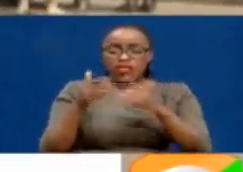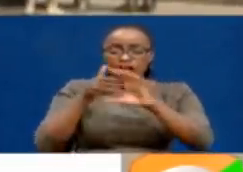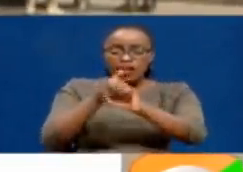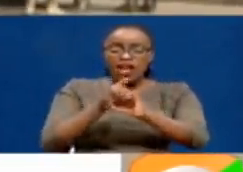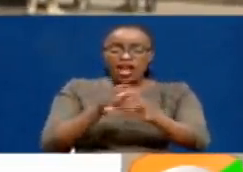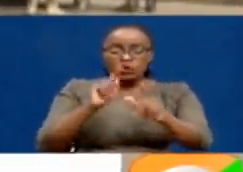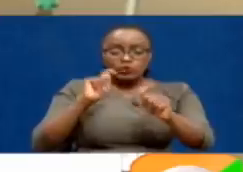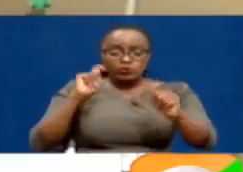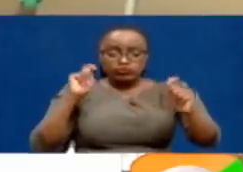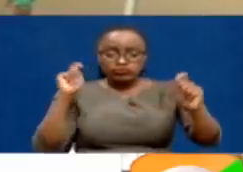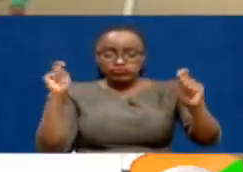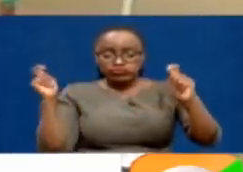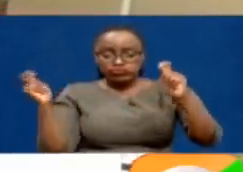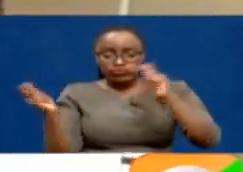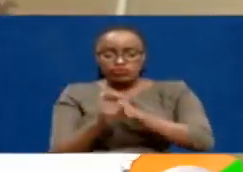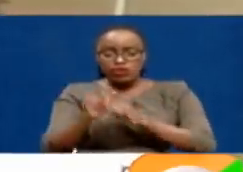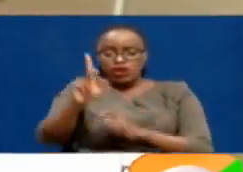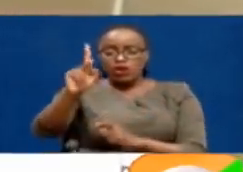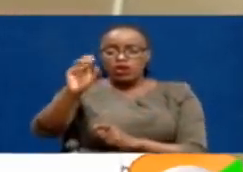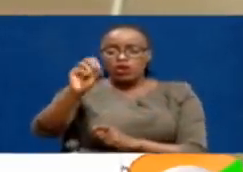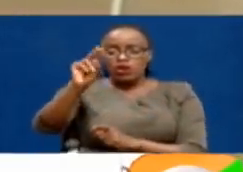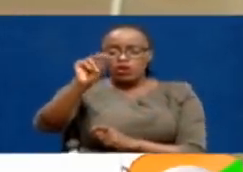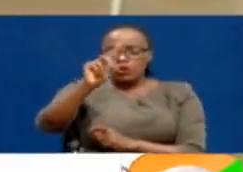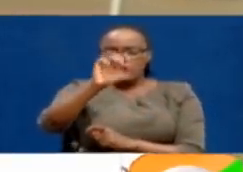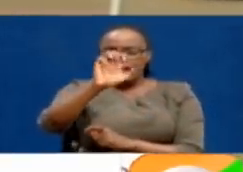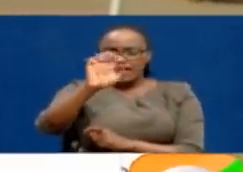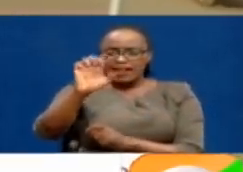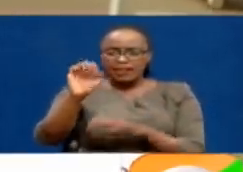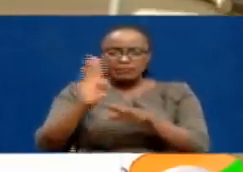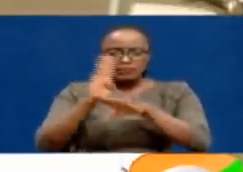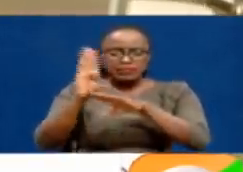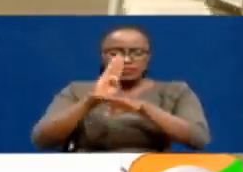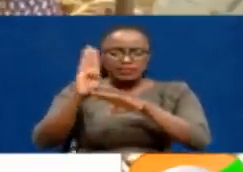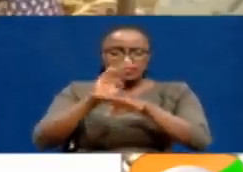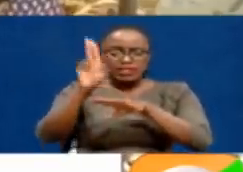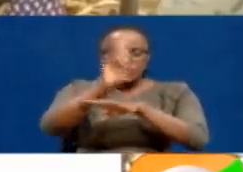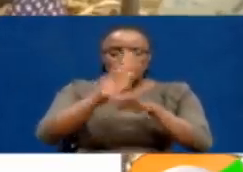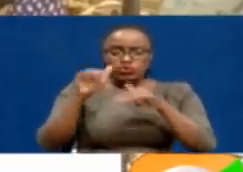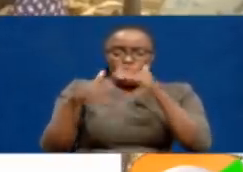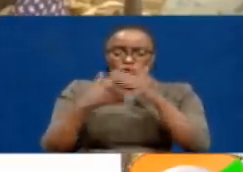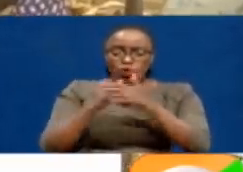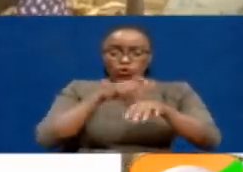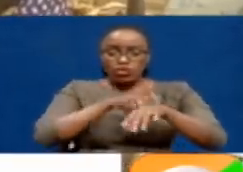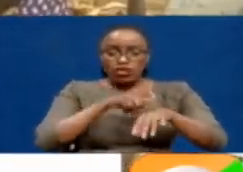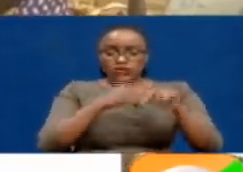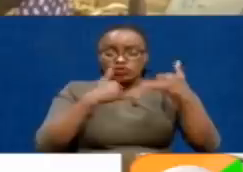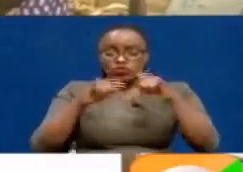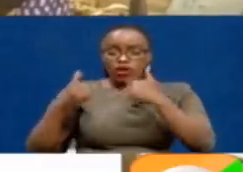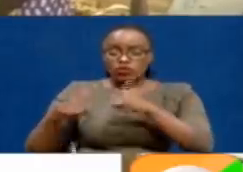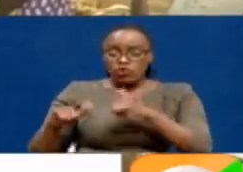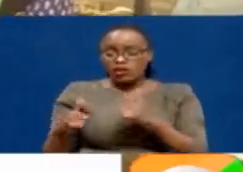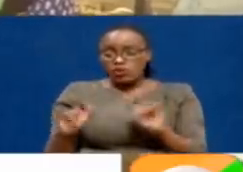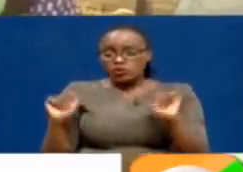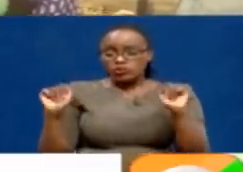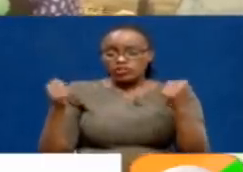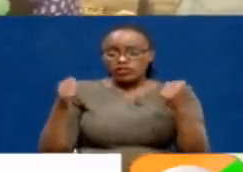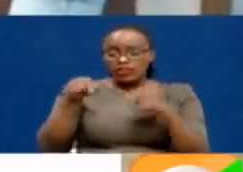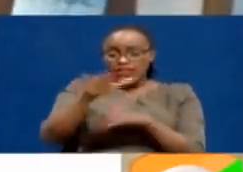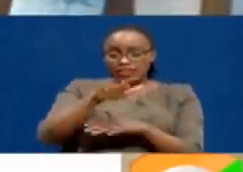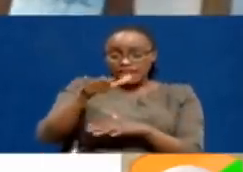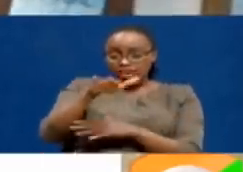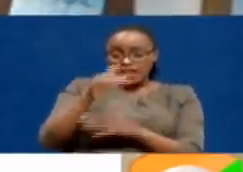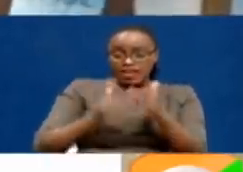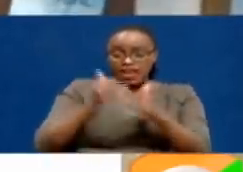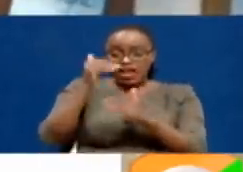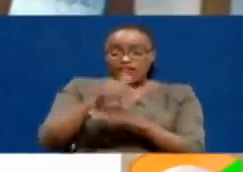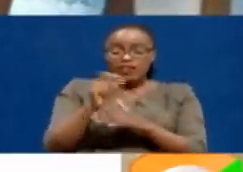the switch. And now, Kondele is a beehive of activities, taking advantage of every minute to salvage the months of turmoil that had set in